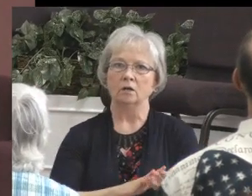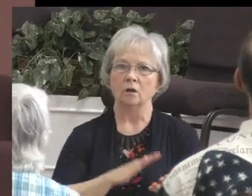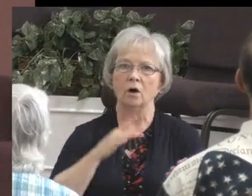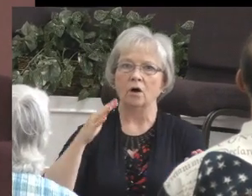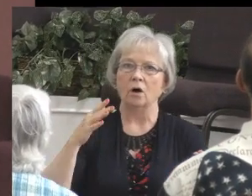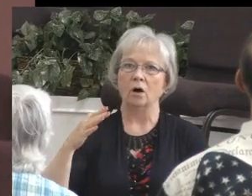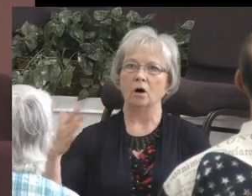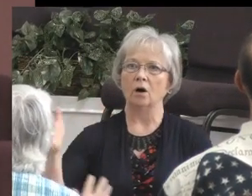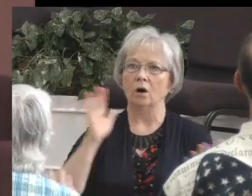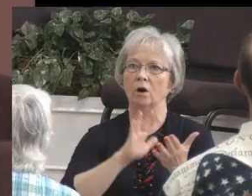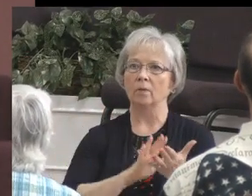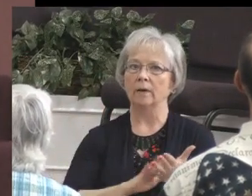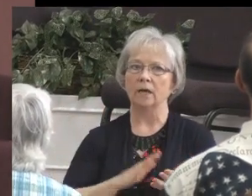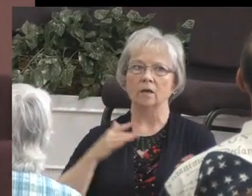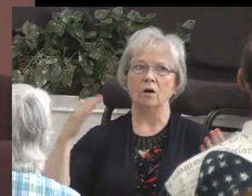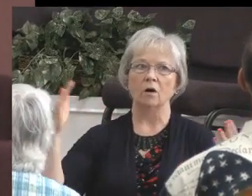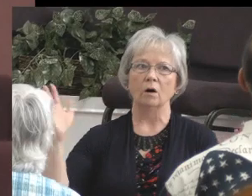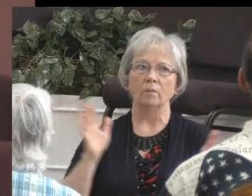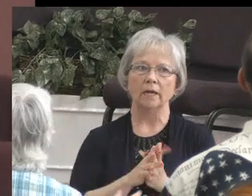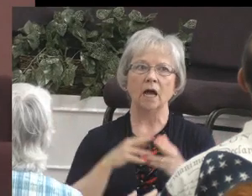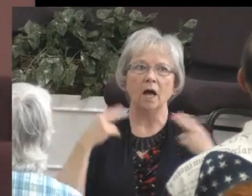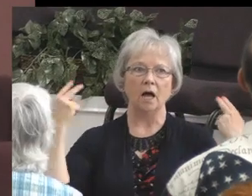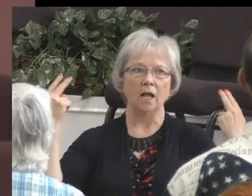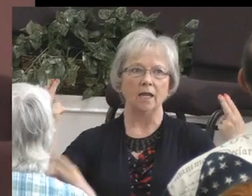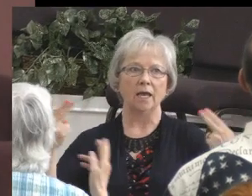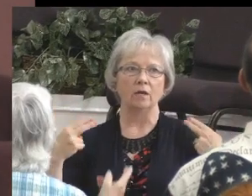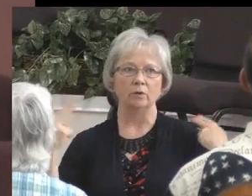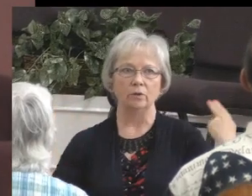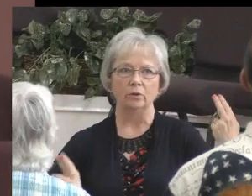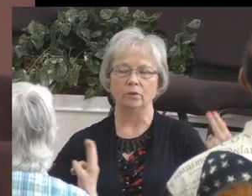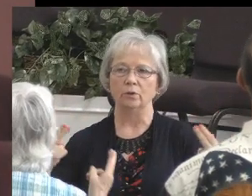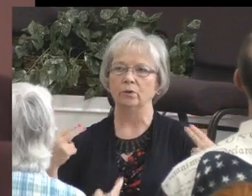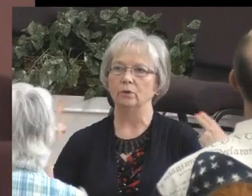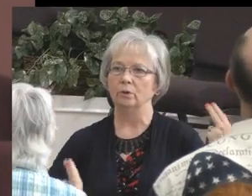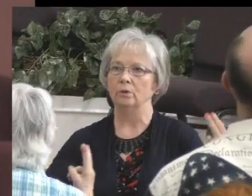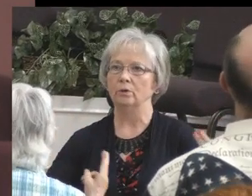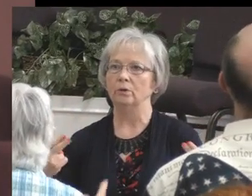hallelujah. Glory, glory,